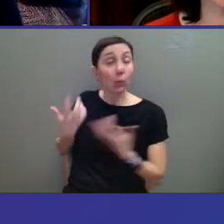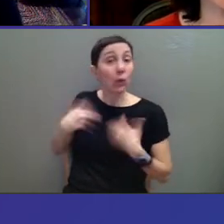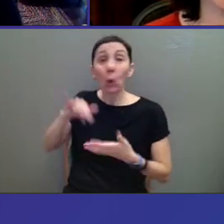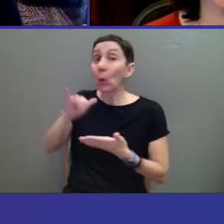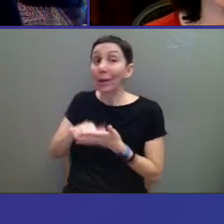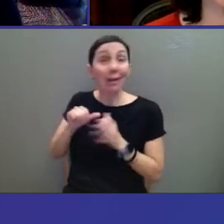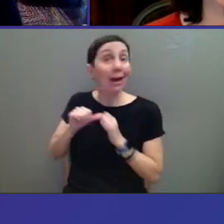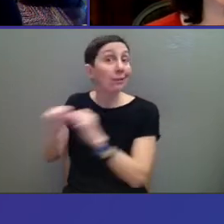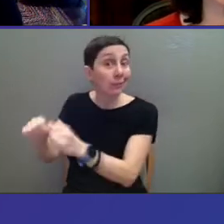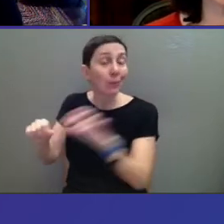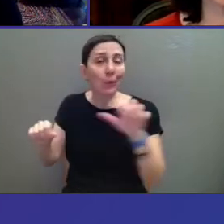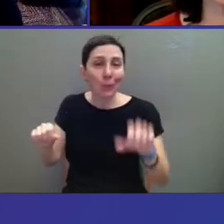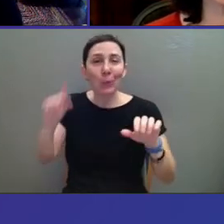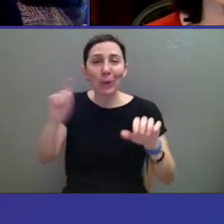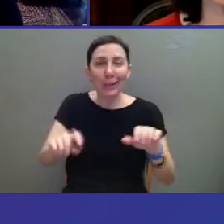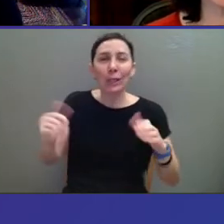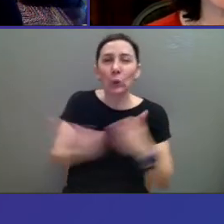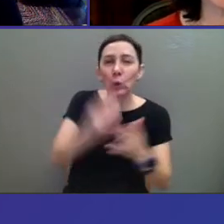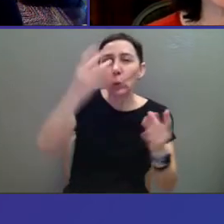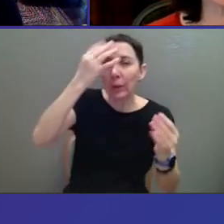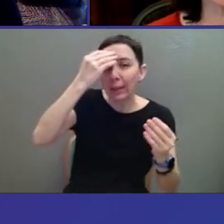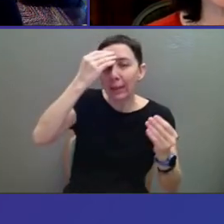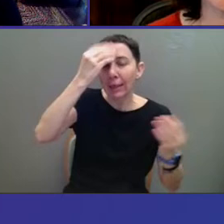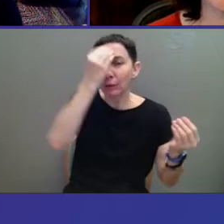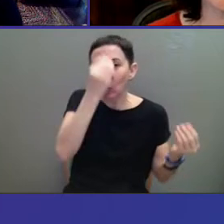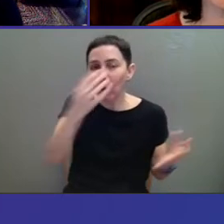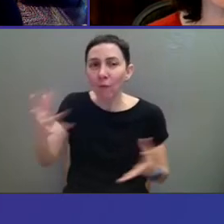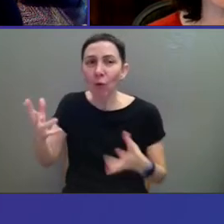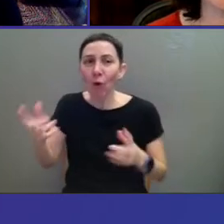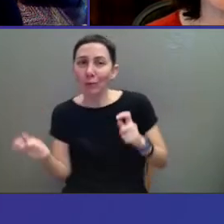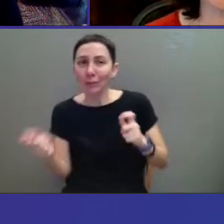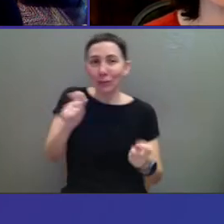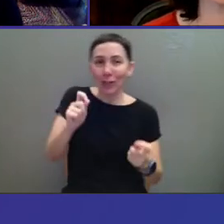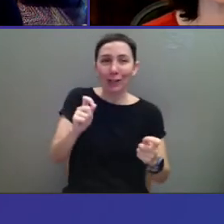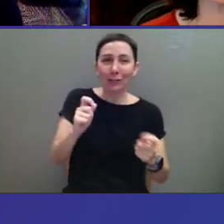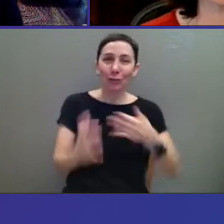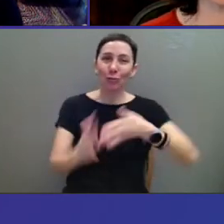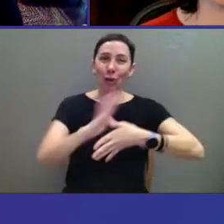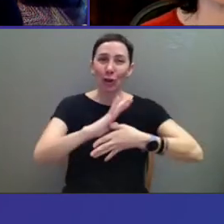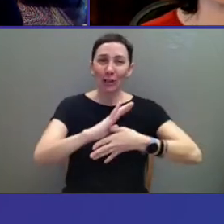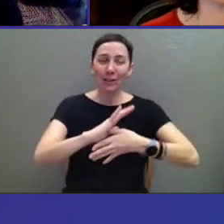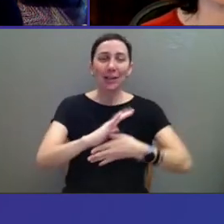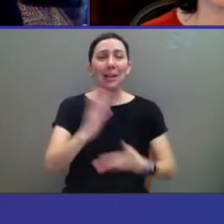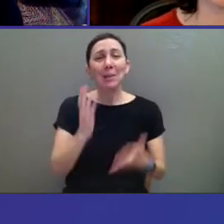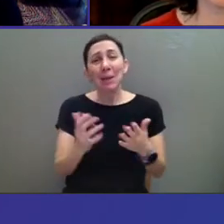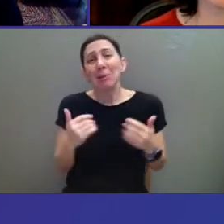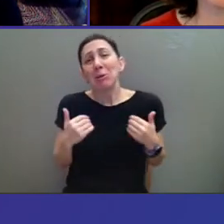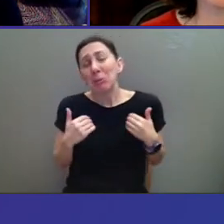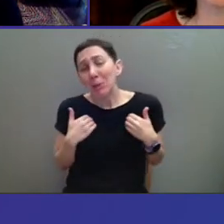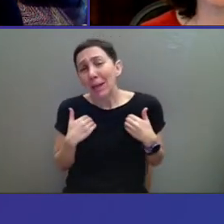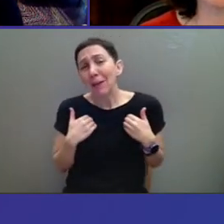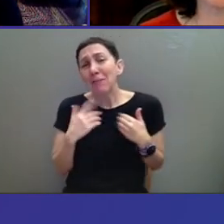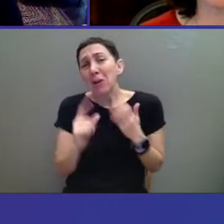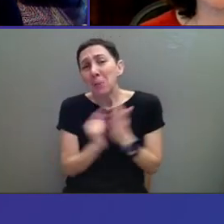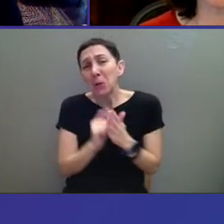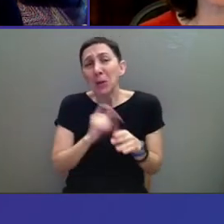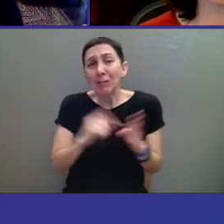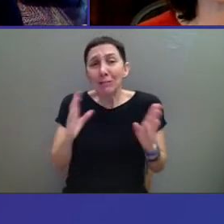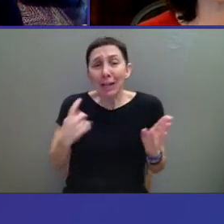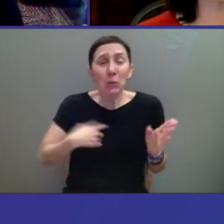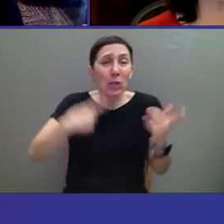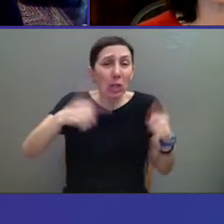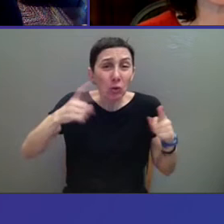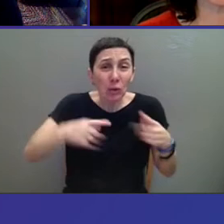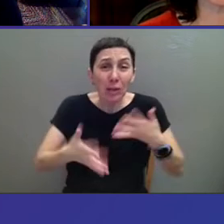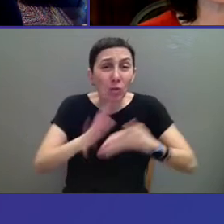be informing what we're doing. But if we could come to some sort of balance whereby there would be, a period of years where we agreed, and then we